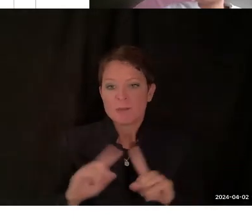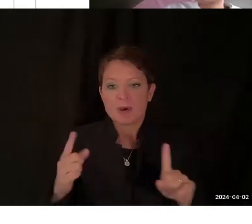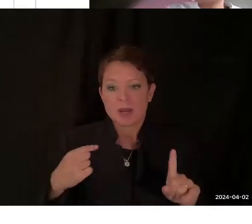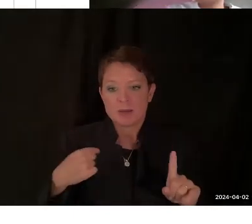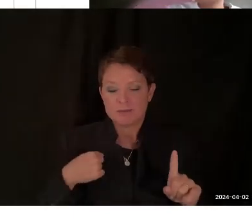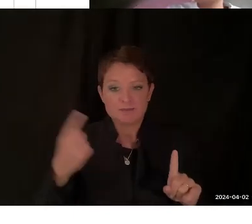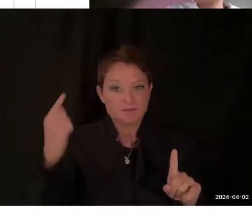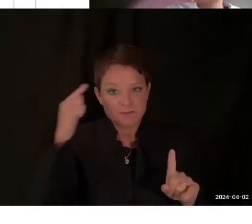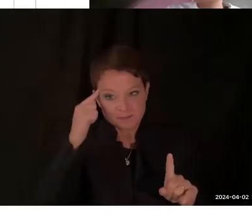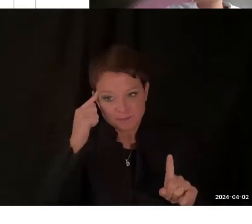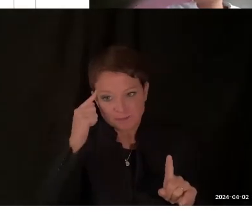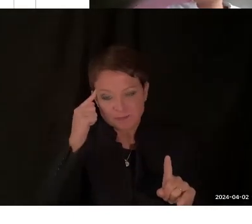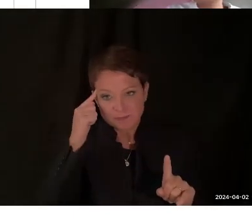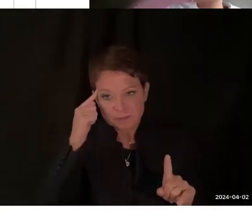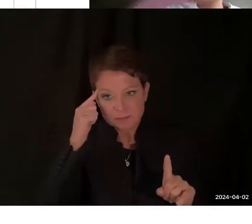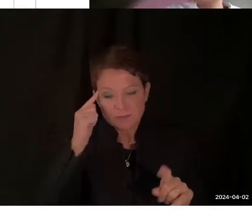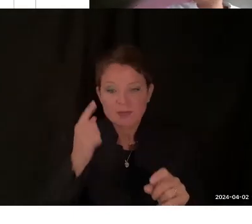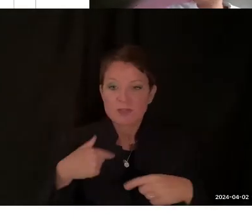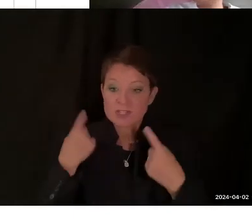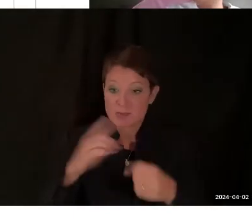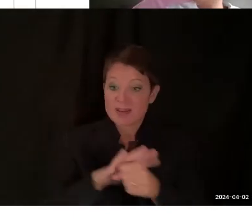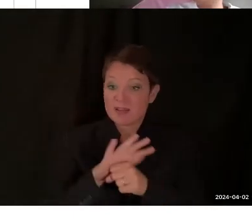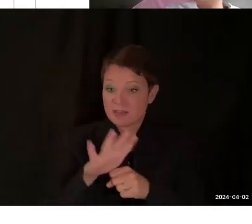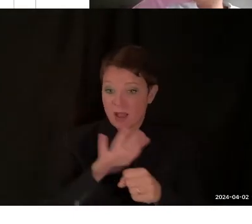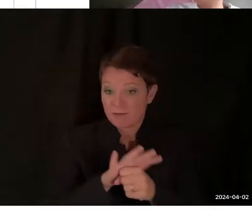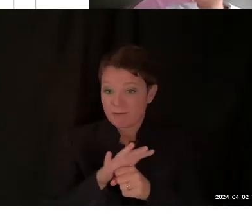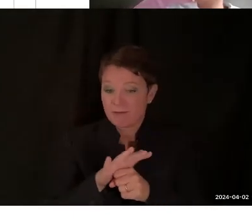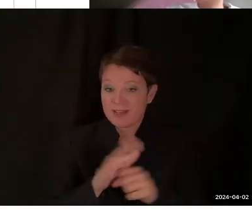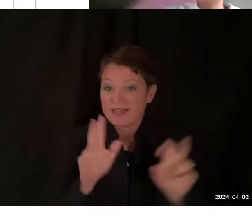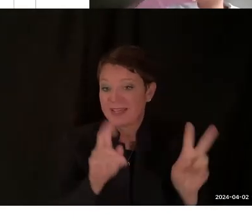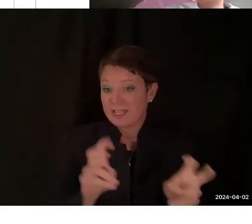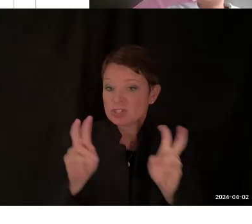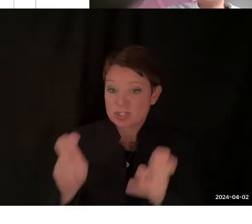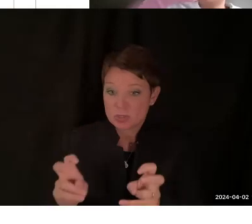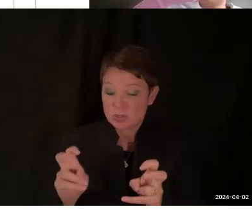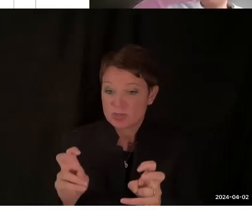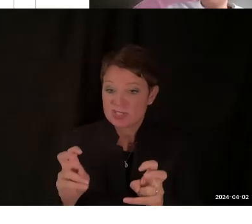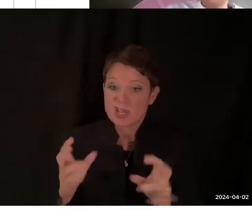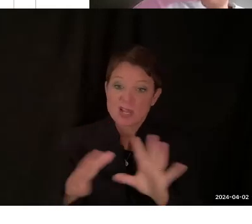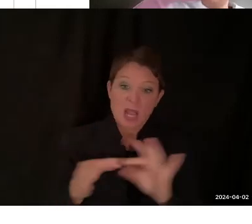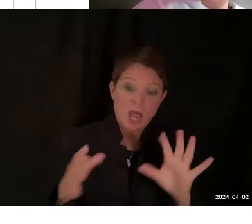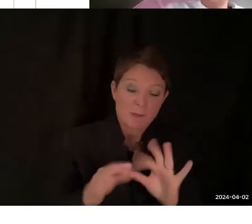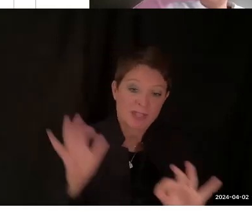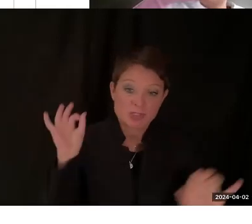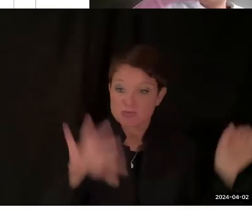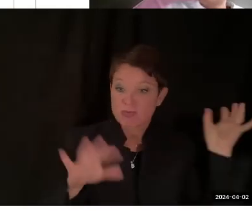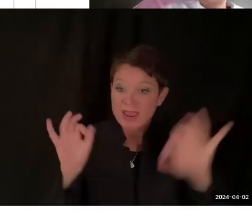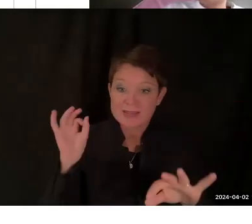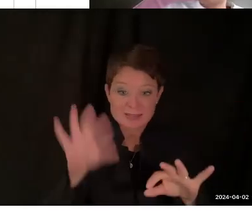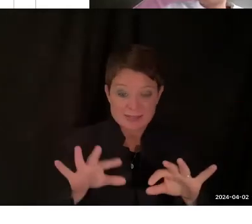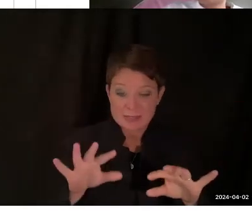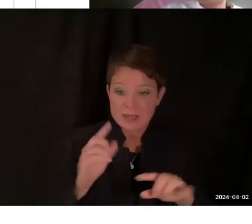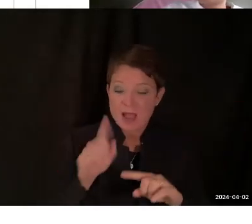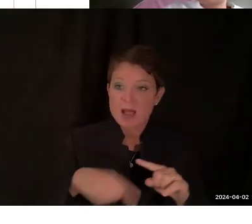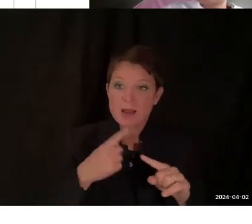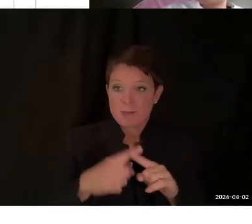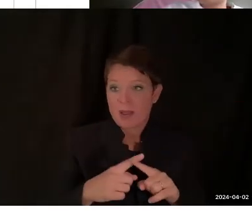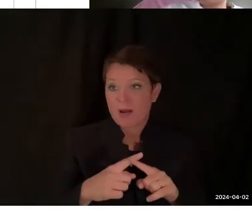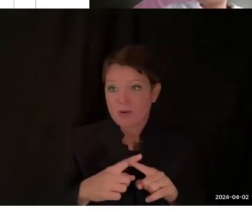that there have been enough issues raised and comments made about sort